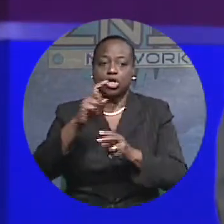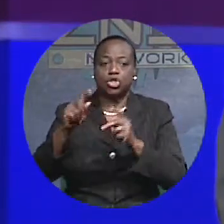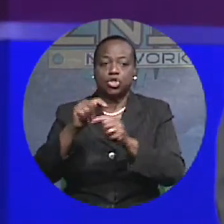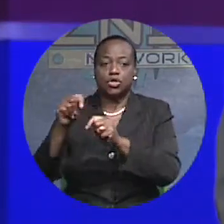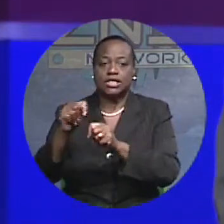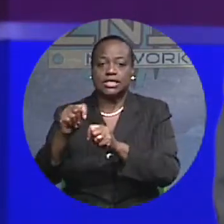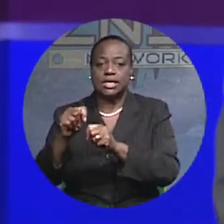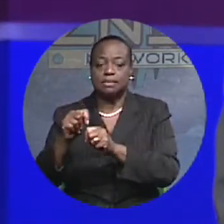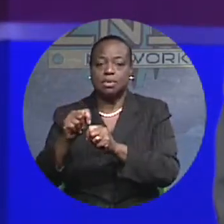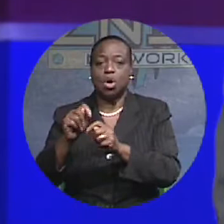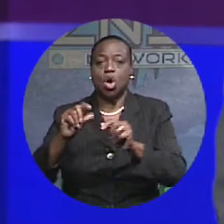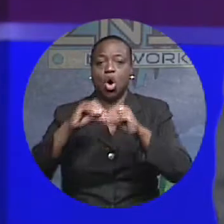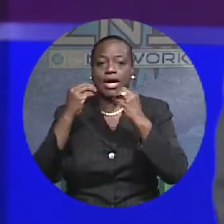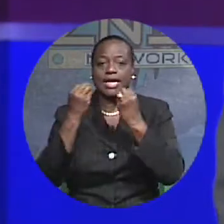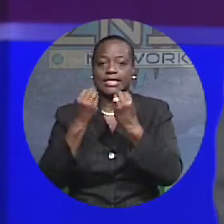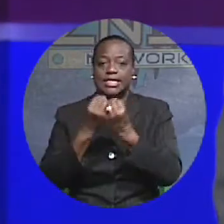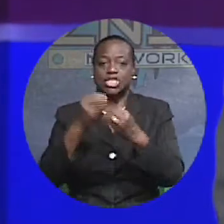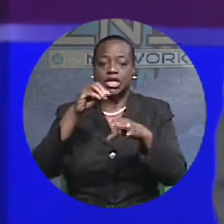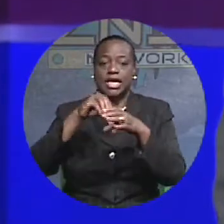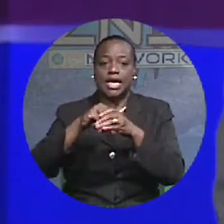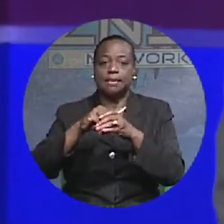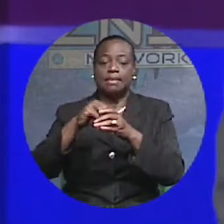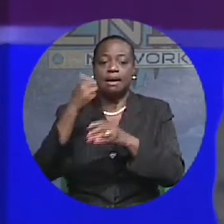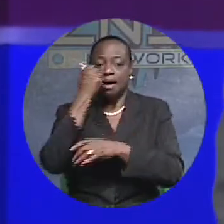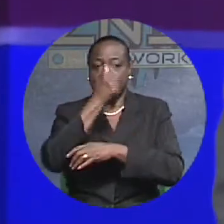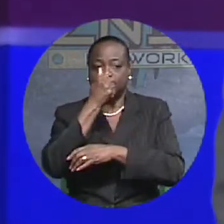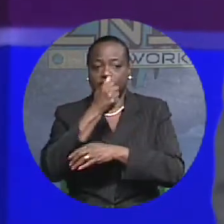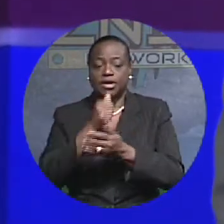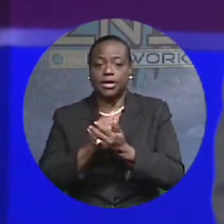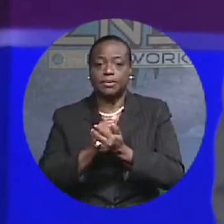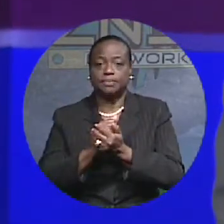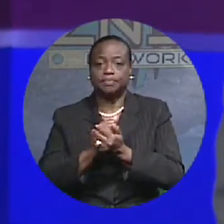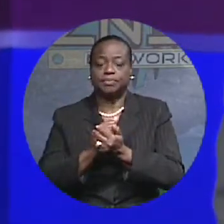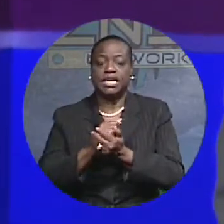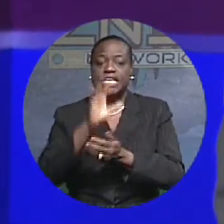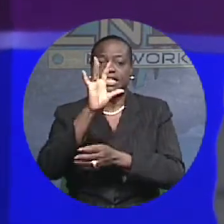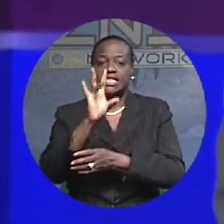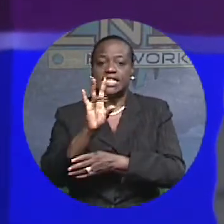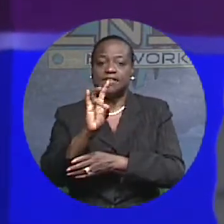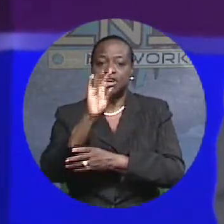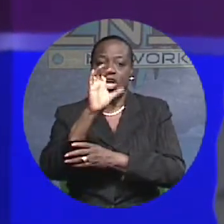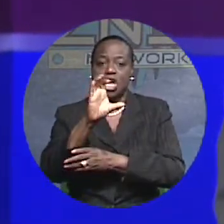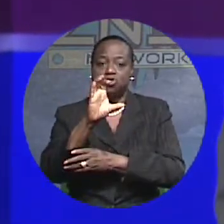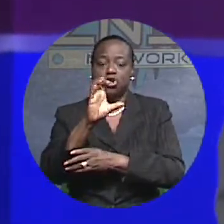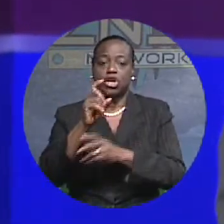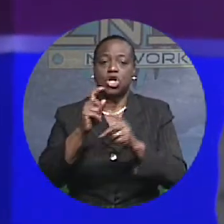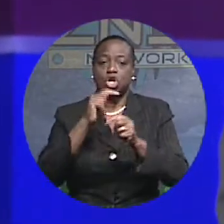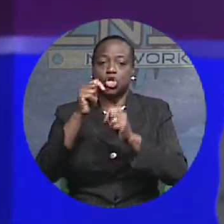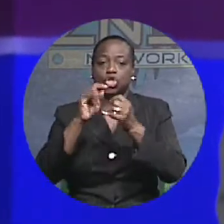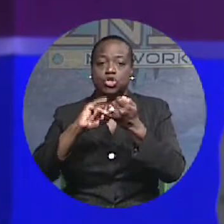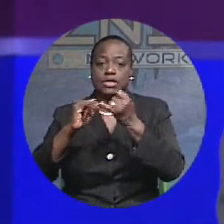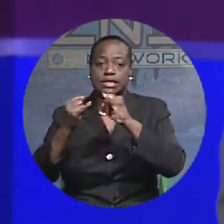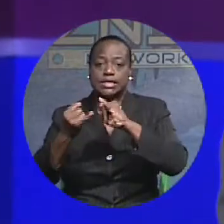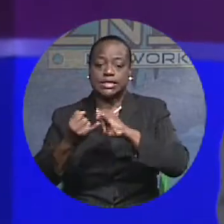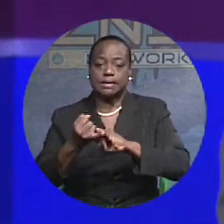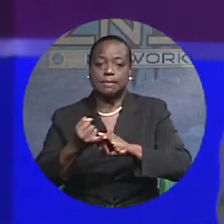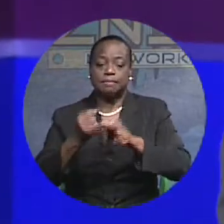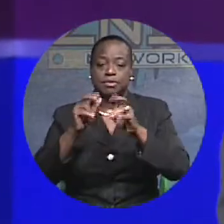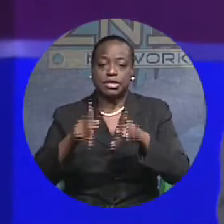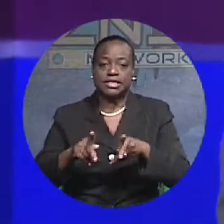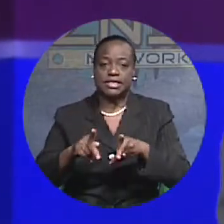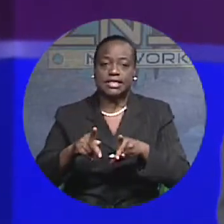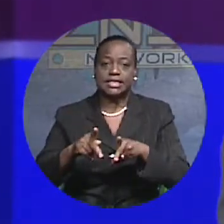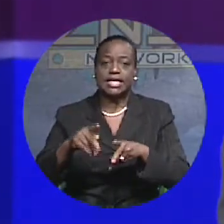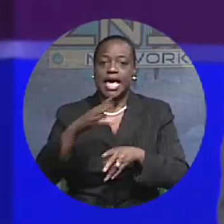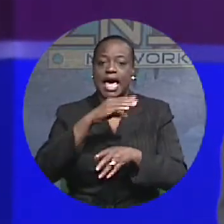General Assembly in Zambia and Zimbabwe recently. At least 700 tourism delegates and 900 media personnel and